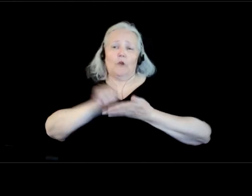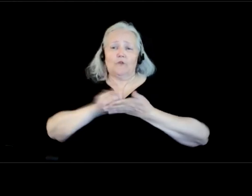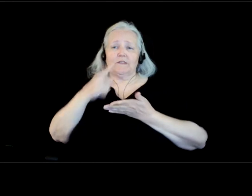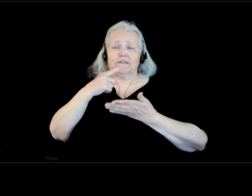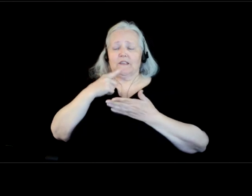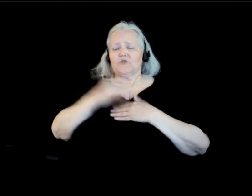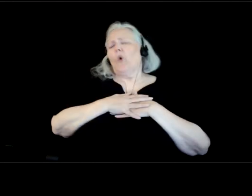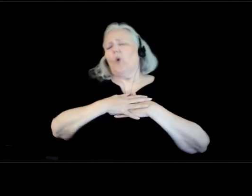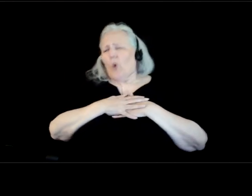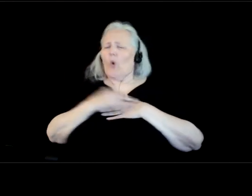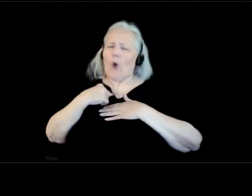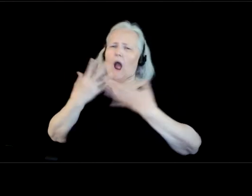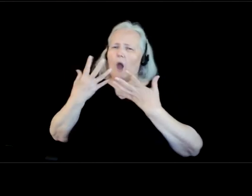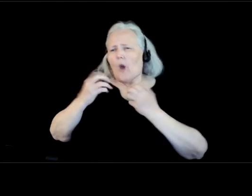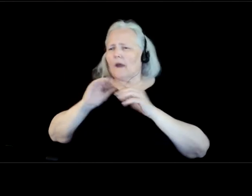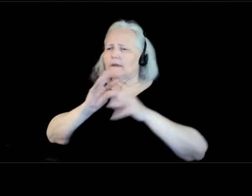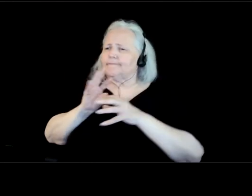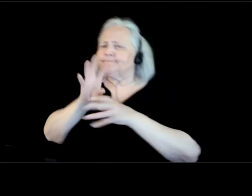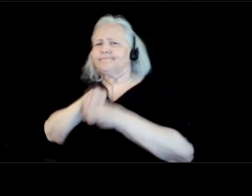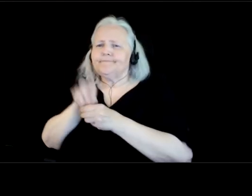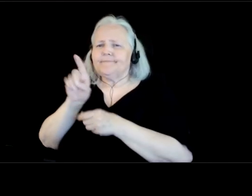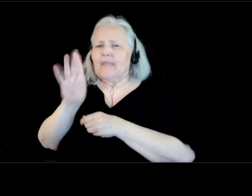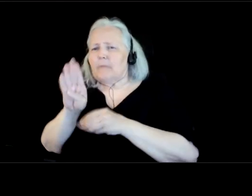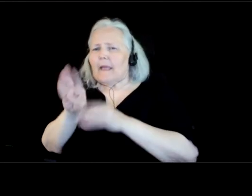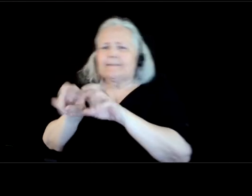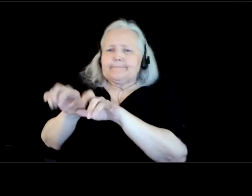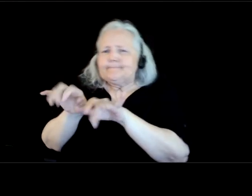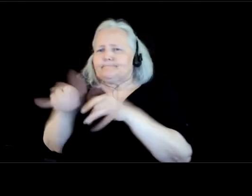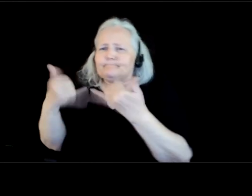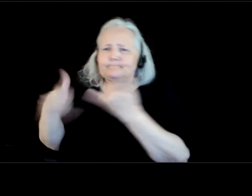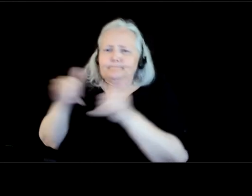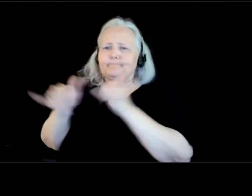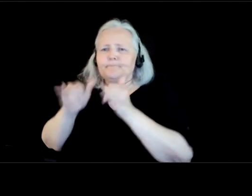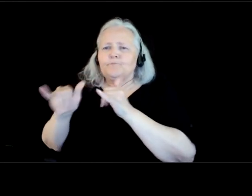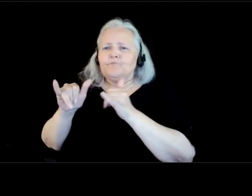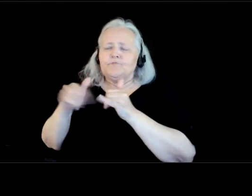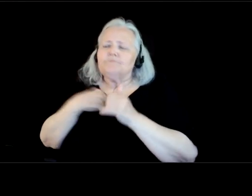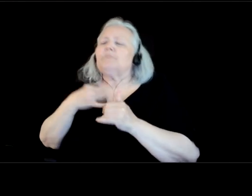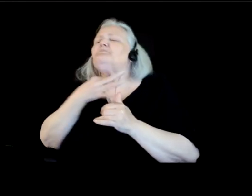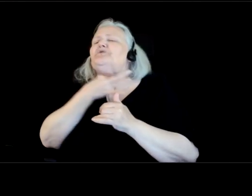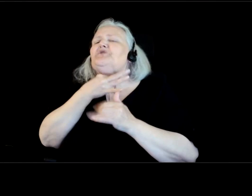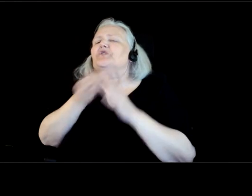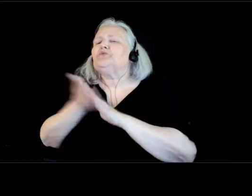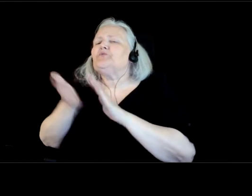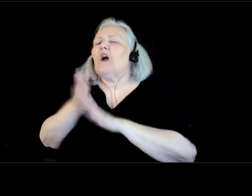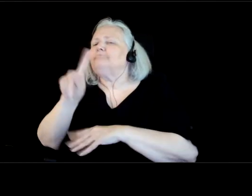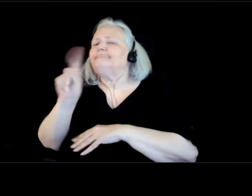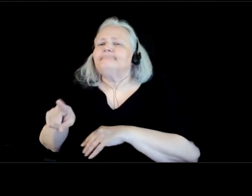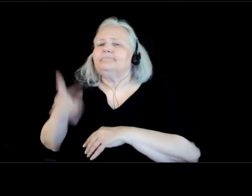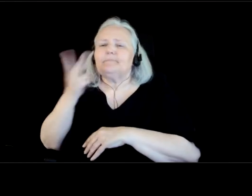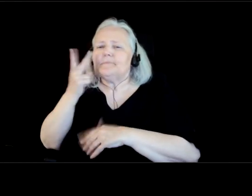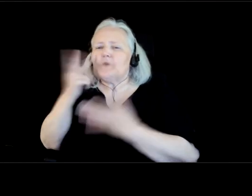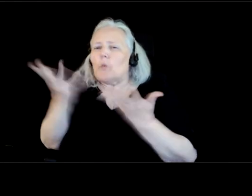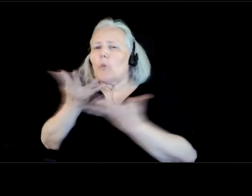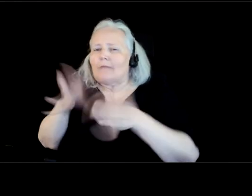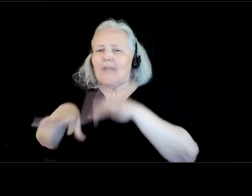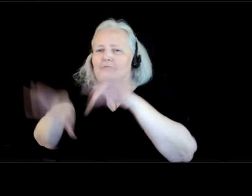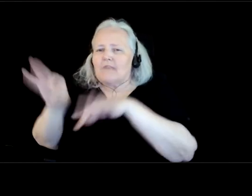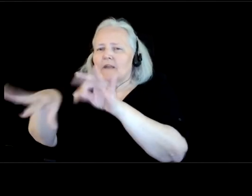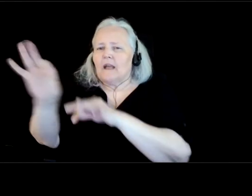go interact with that. I want to go look at some inquiry. I want to make some inquiries and see what I can do. I want to, you know, maybe